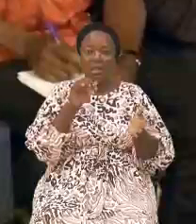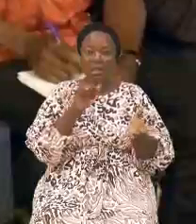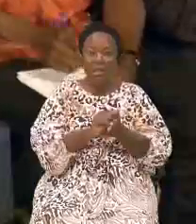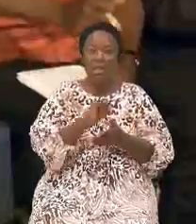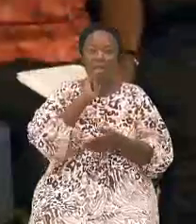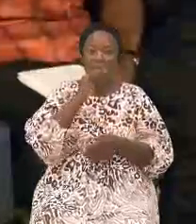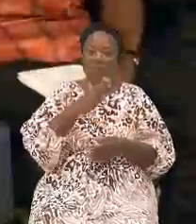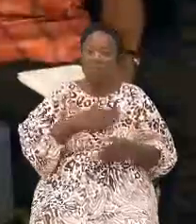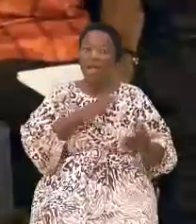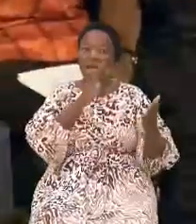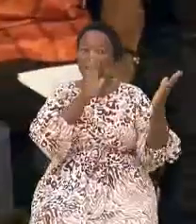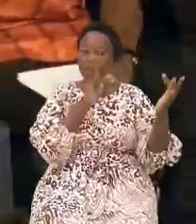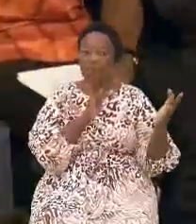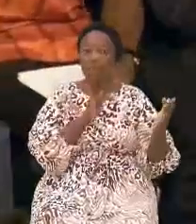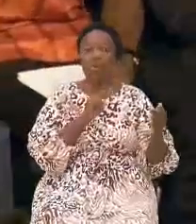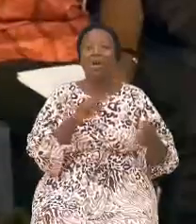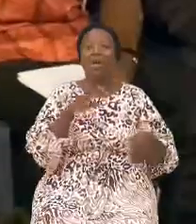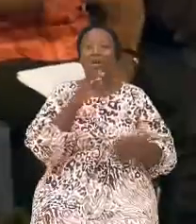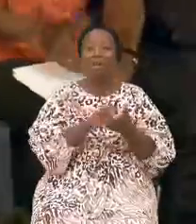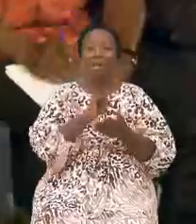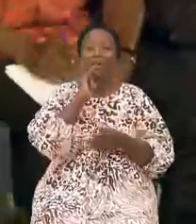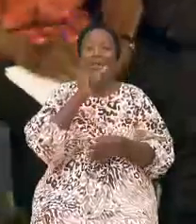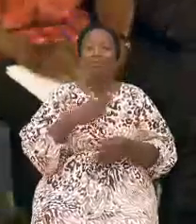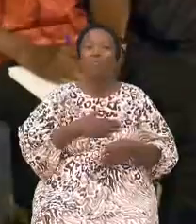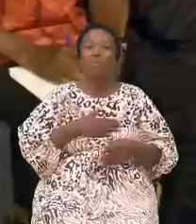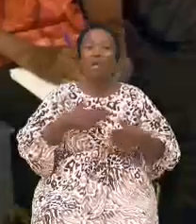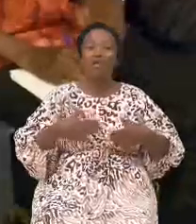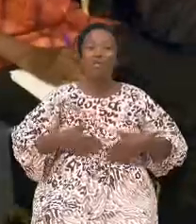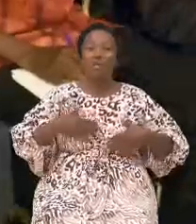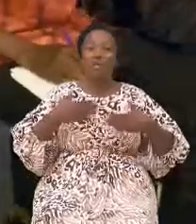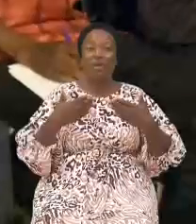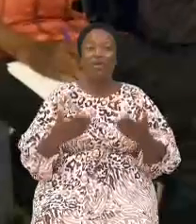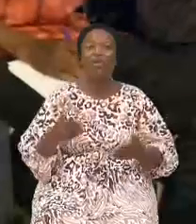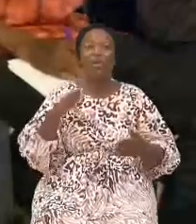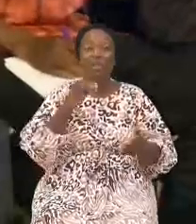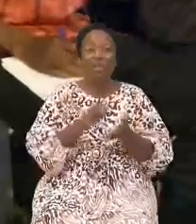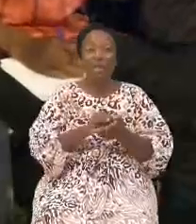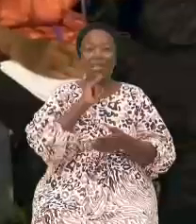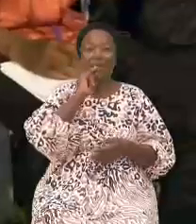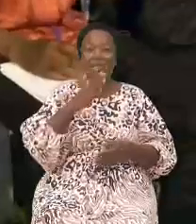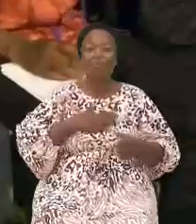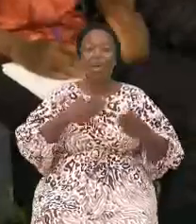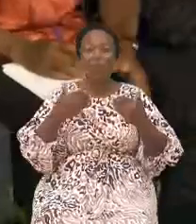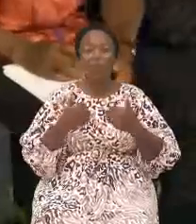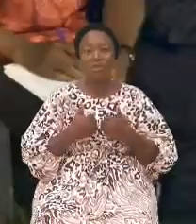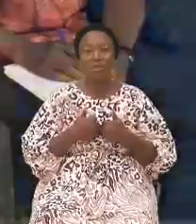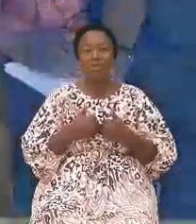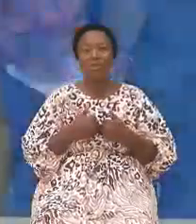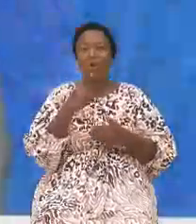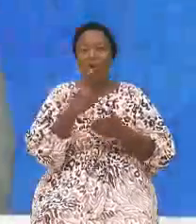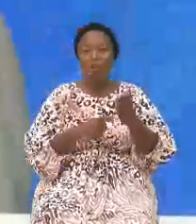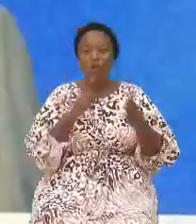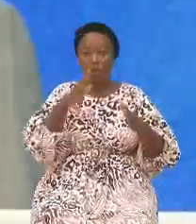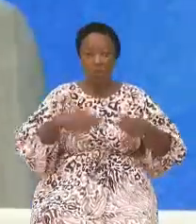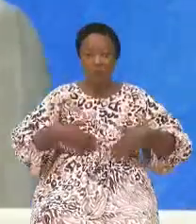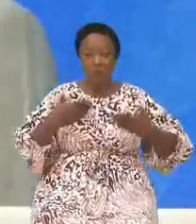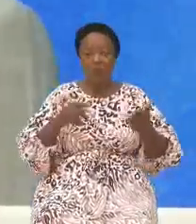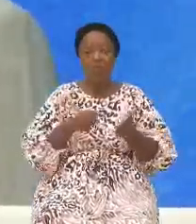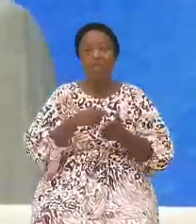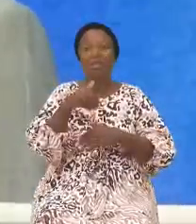Jesus' name. That's my expectation. That's my confession.